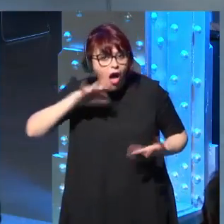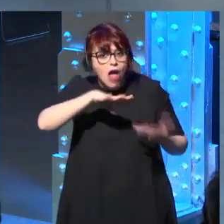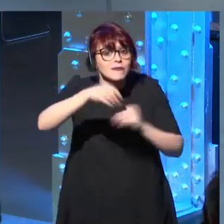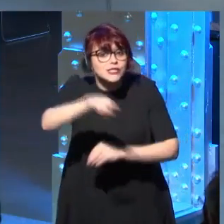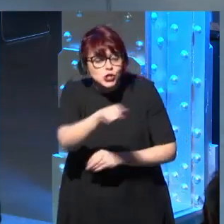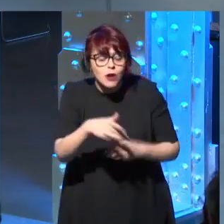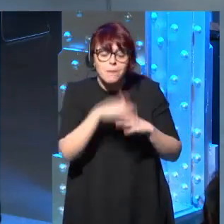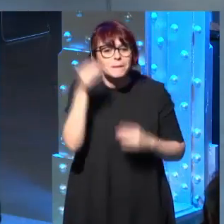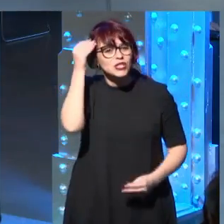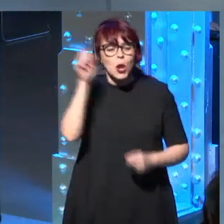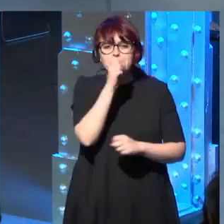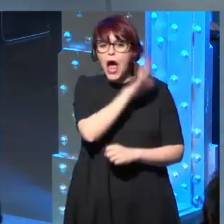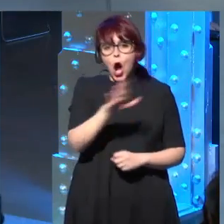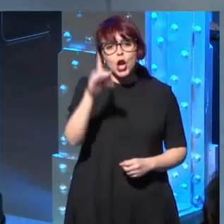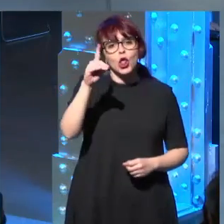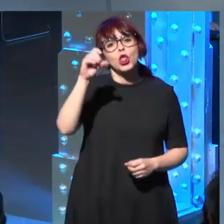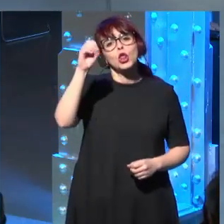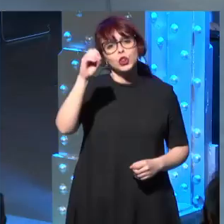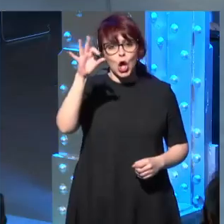In Dostoevsky, the